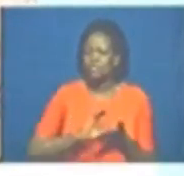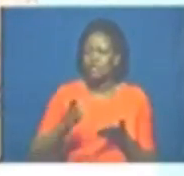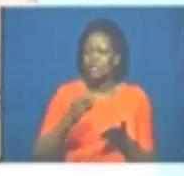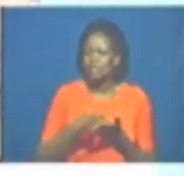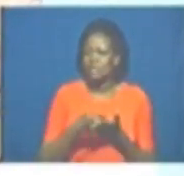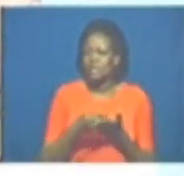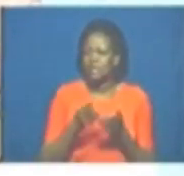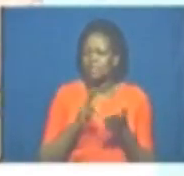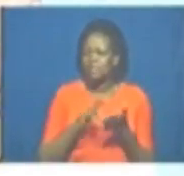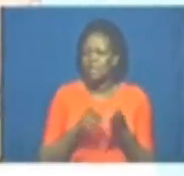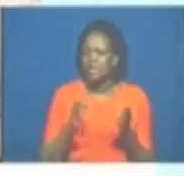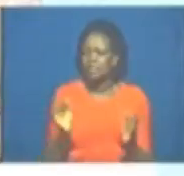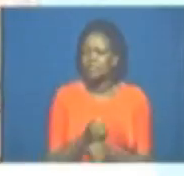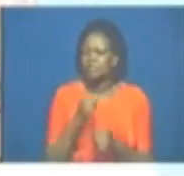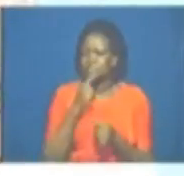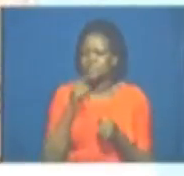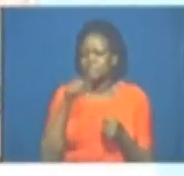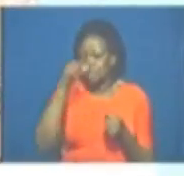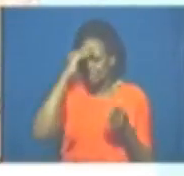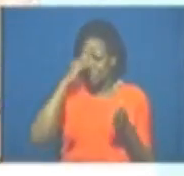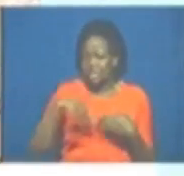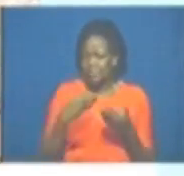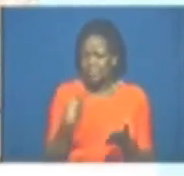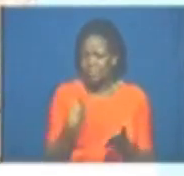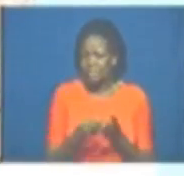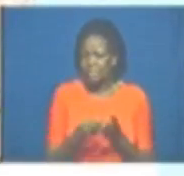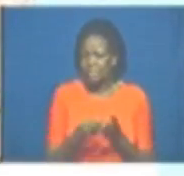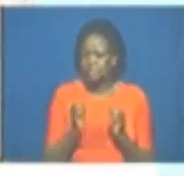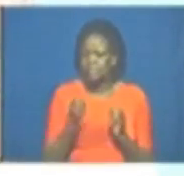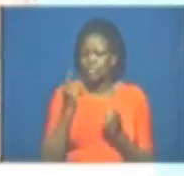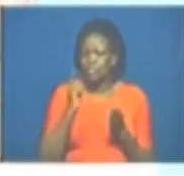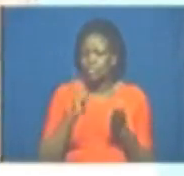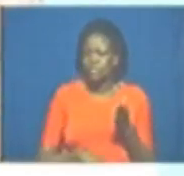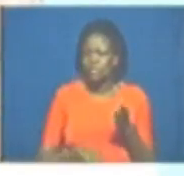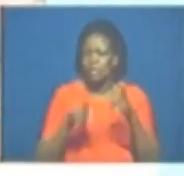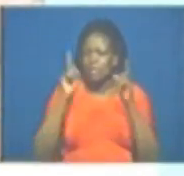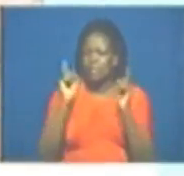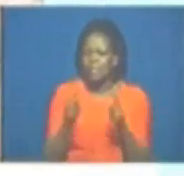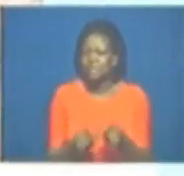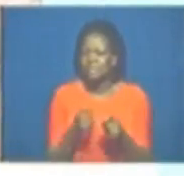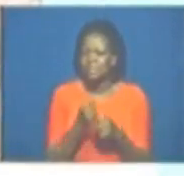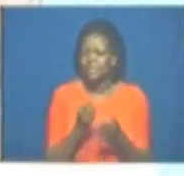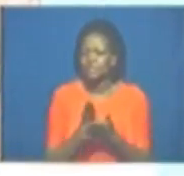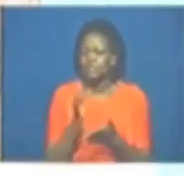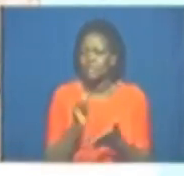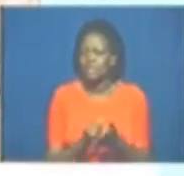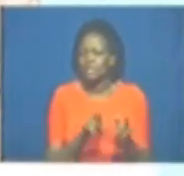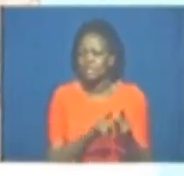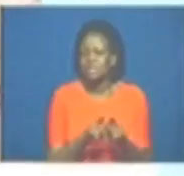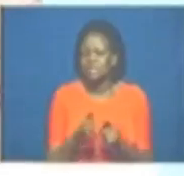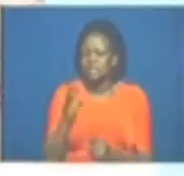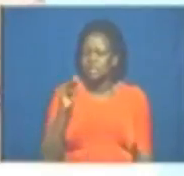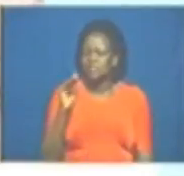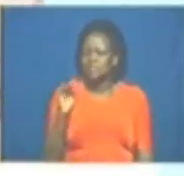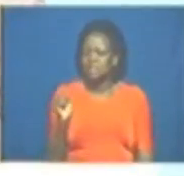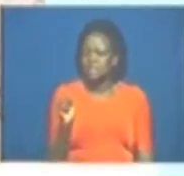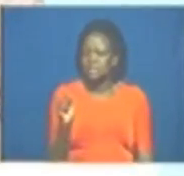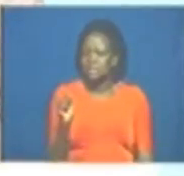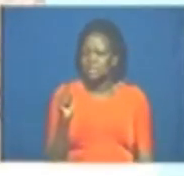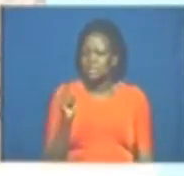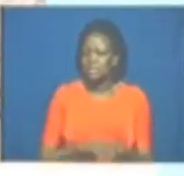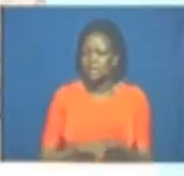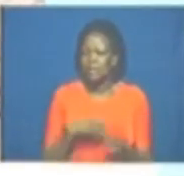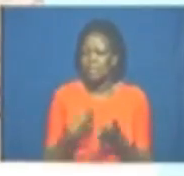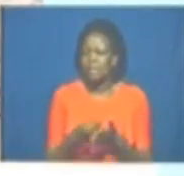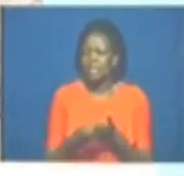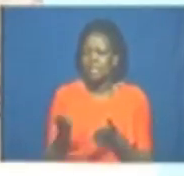you cannot say that the governor is not giving you award money. The only thing is that you are supposed to do is to make sure, as an MC in that particular area, when the money comes,